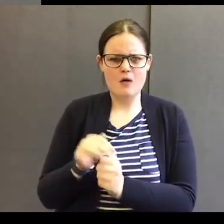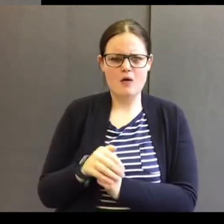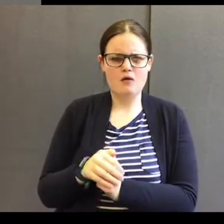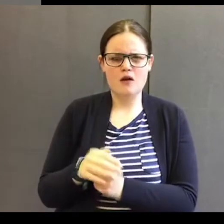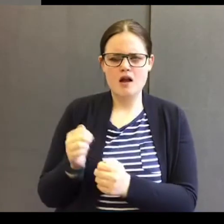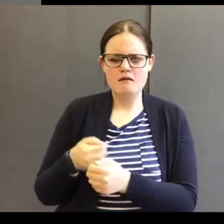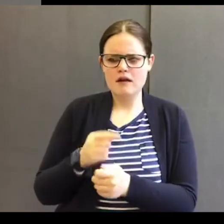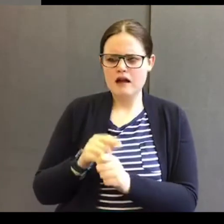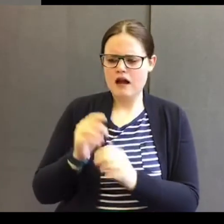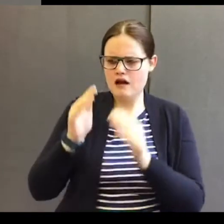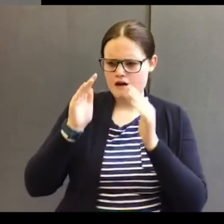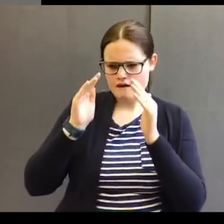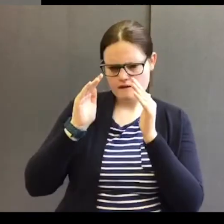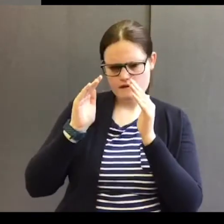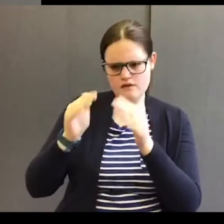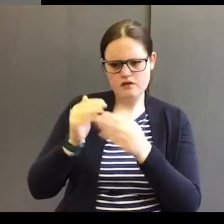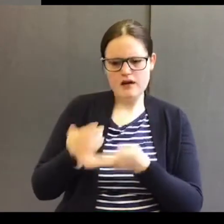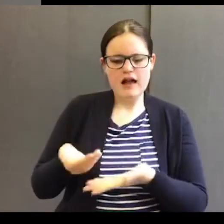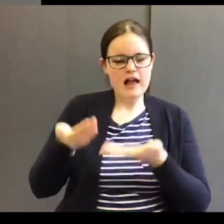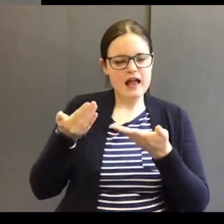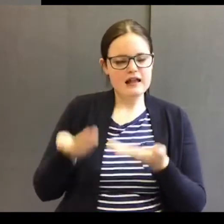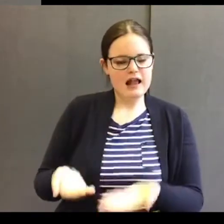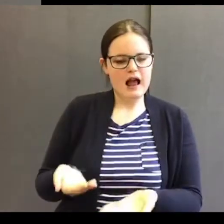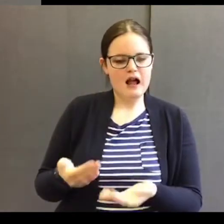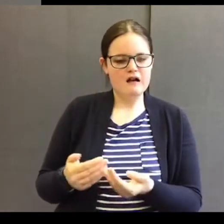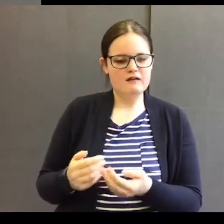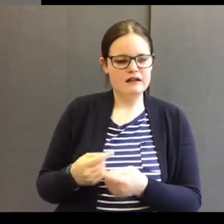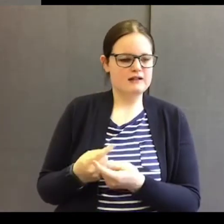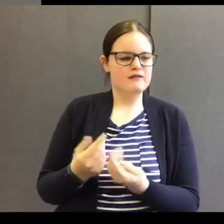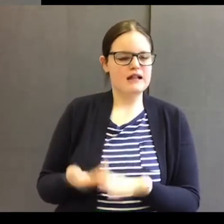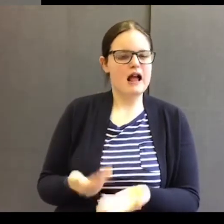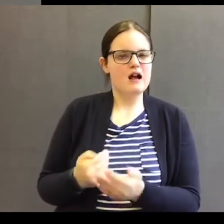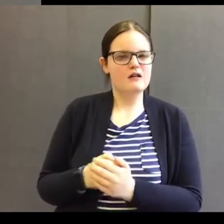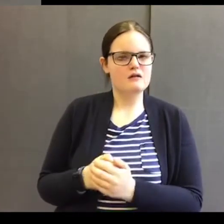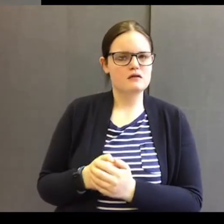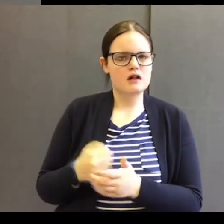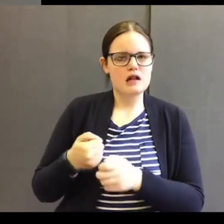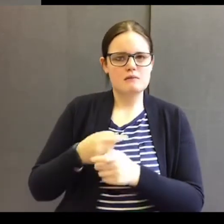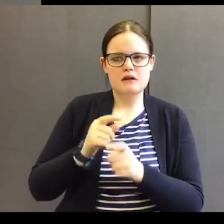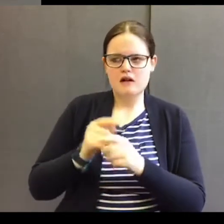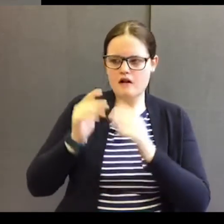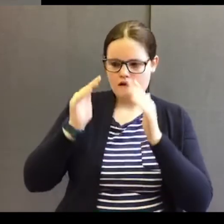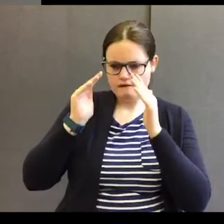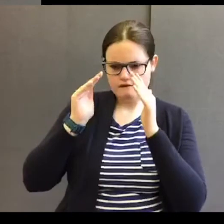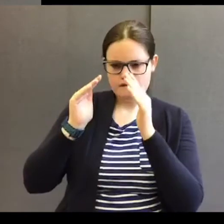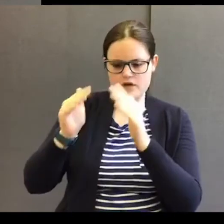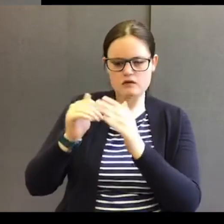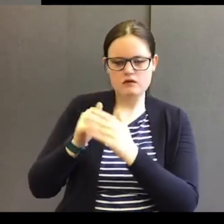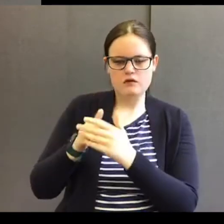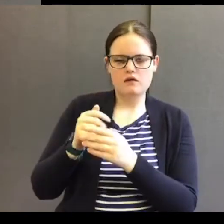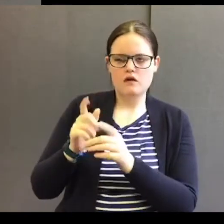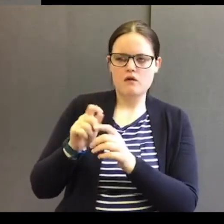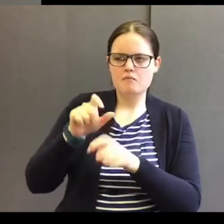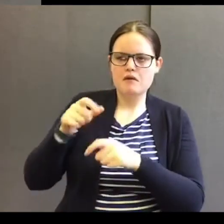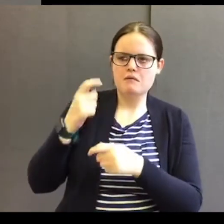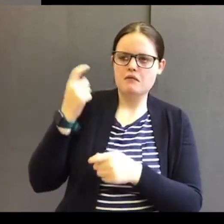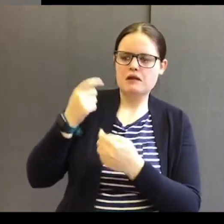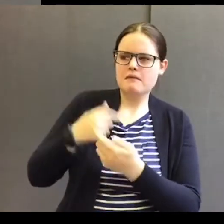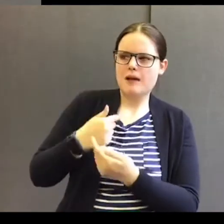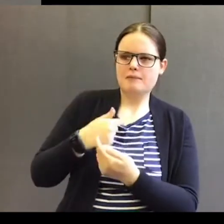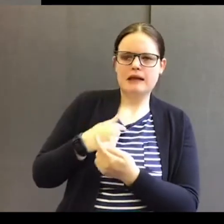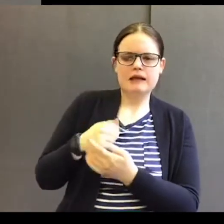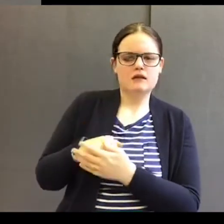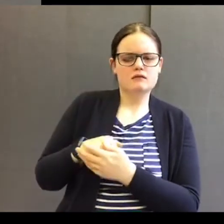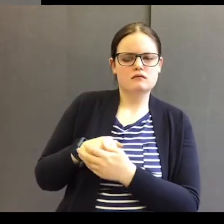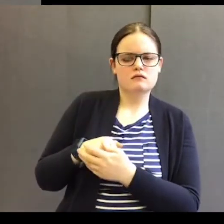after death. It makes us focused on the here and the now. It makes us focused on